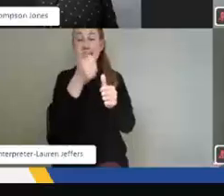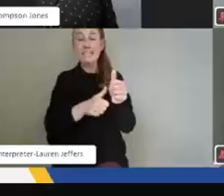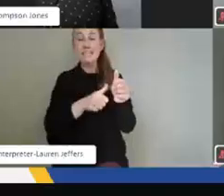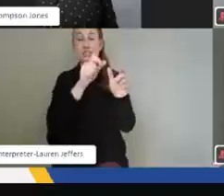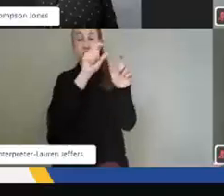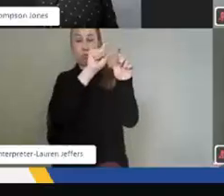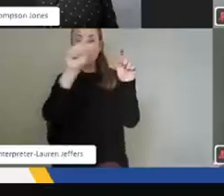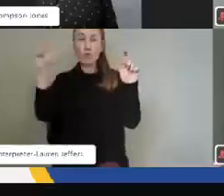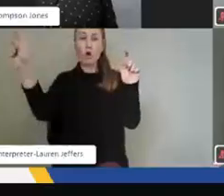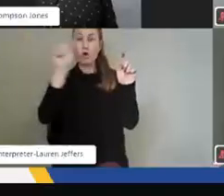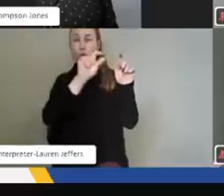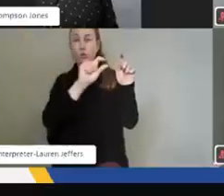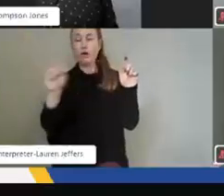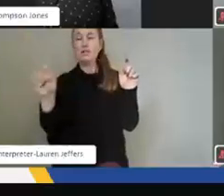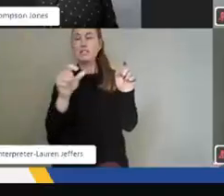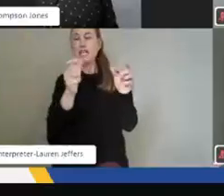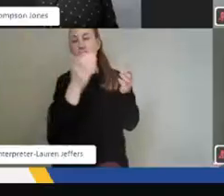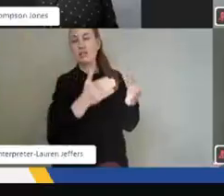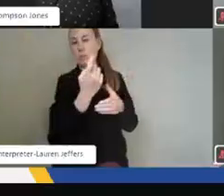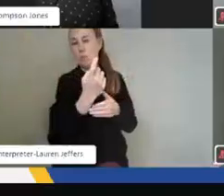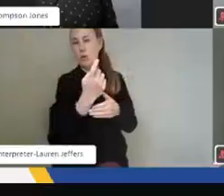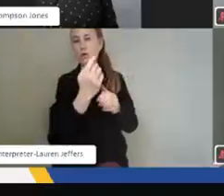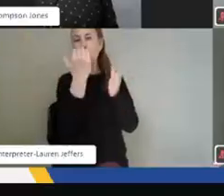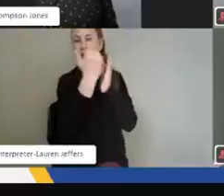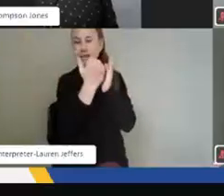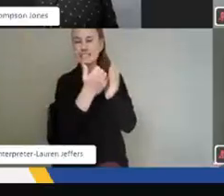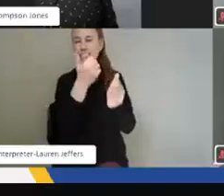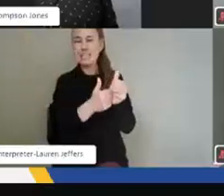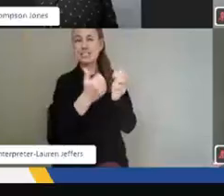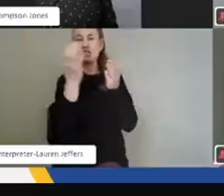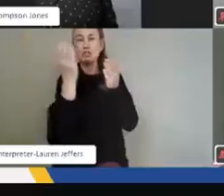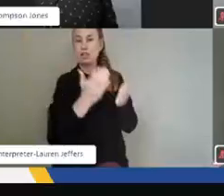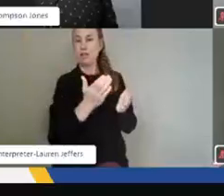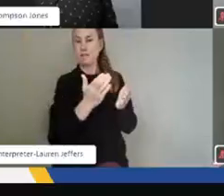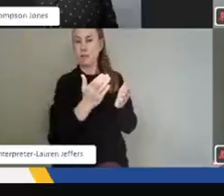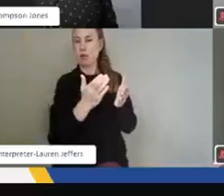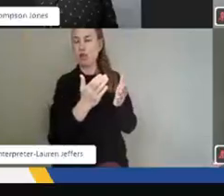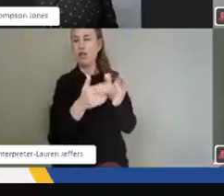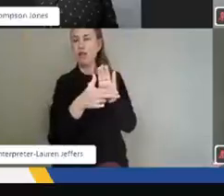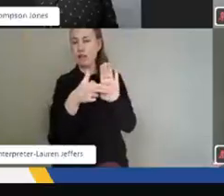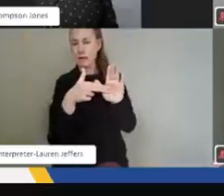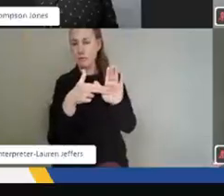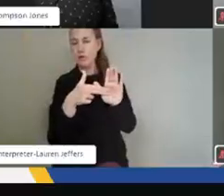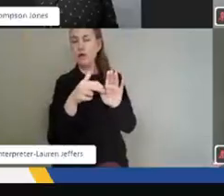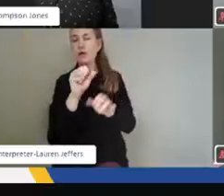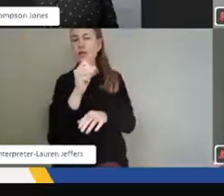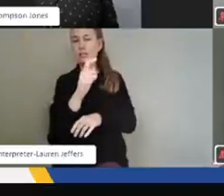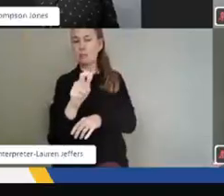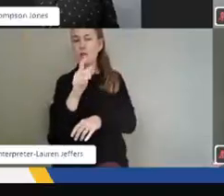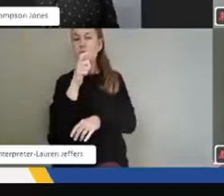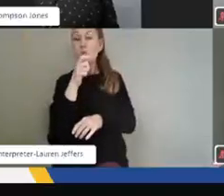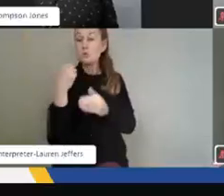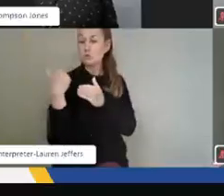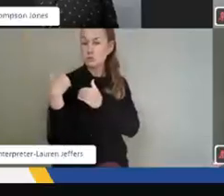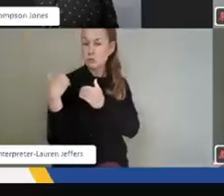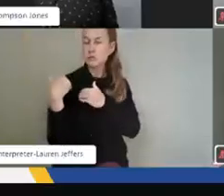I'm looking at spill deliverable 1, we listed out each deliverable under the spill, who is responsible, and the